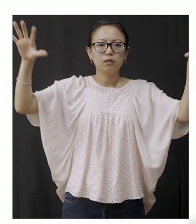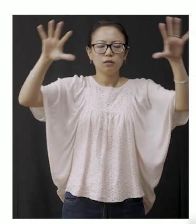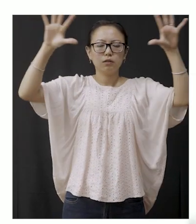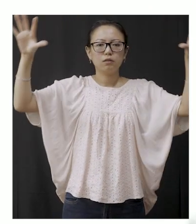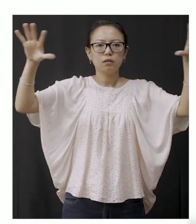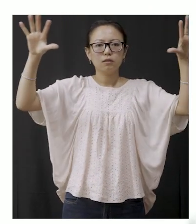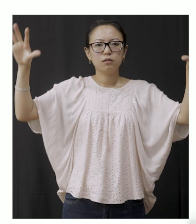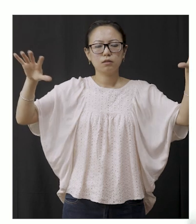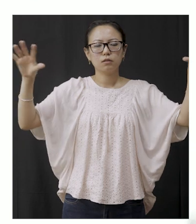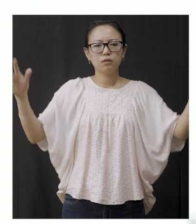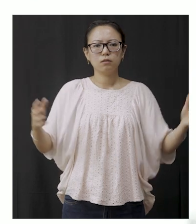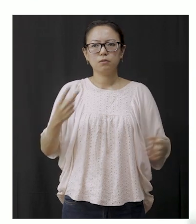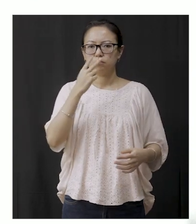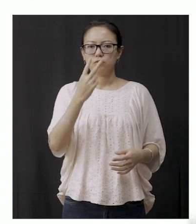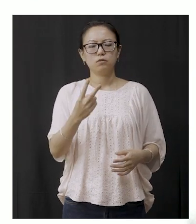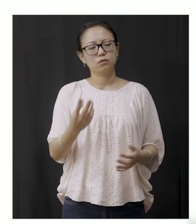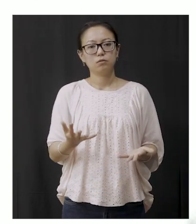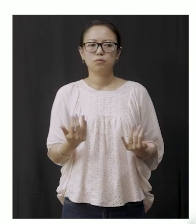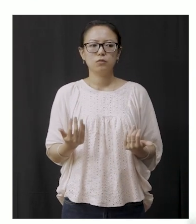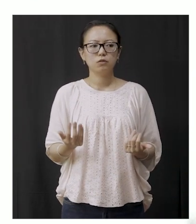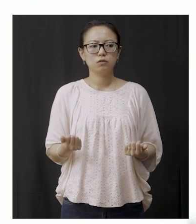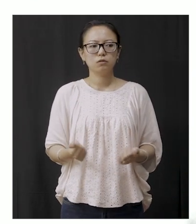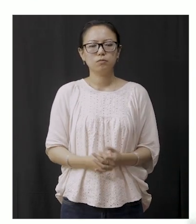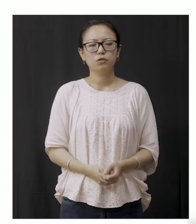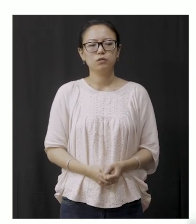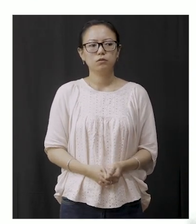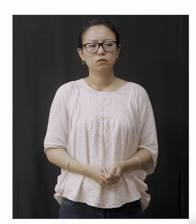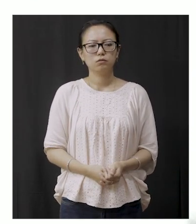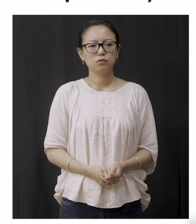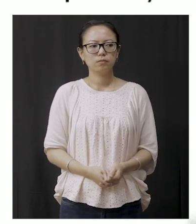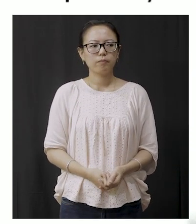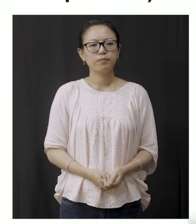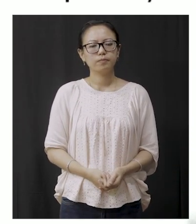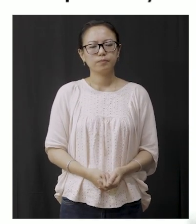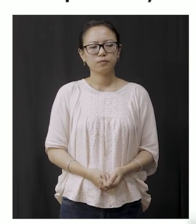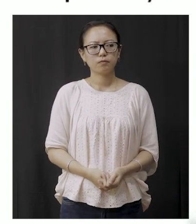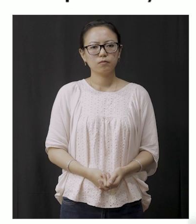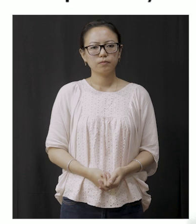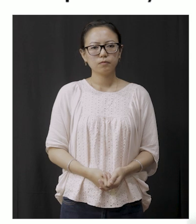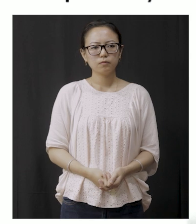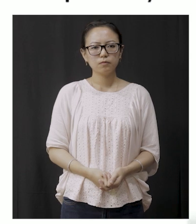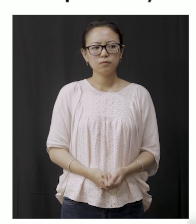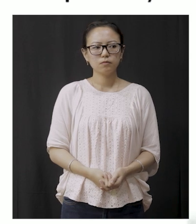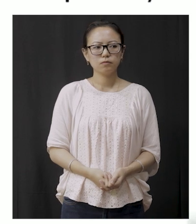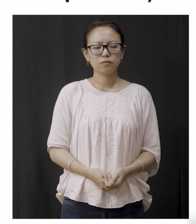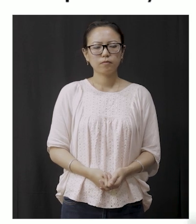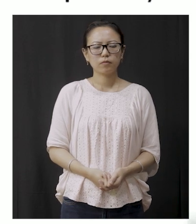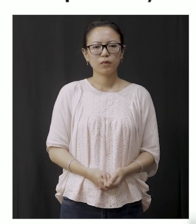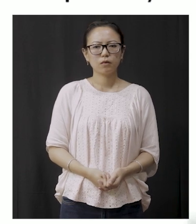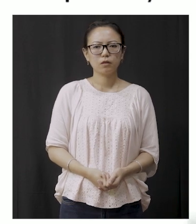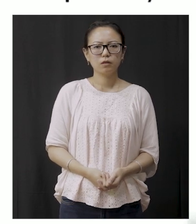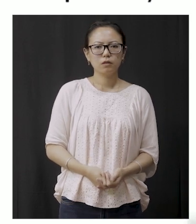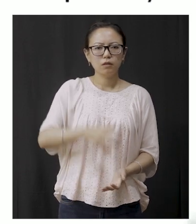from one place to another. So the tall trees, they watched them moving around, okay? Now, when the